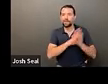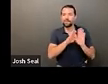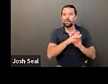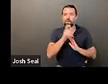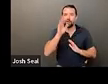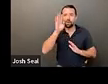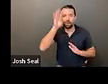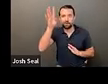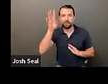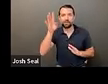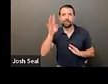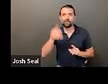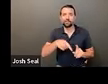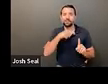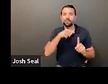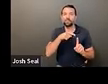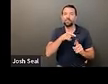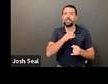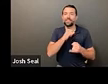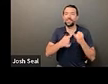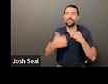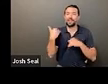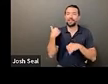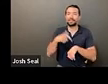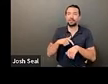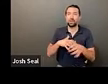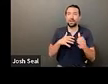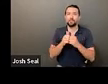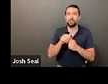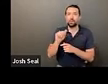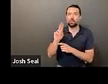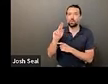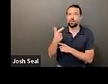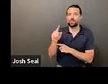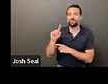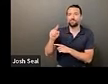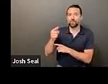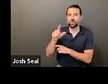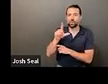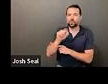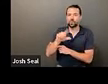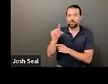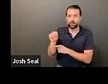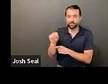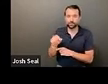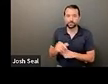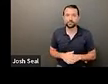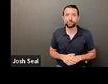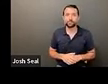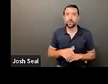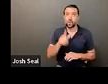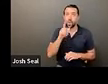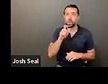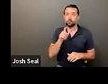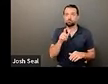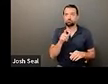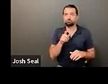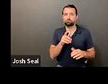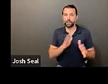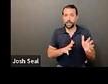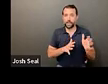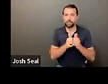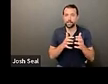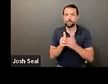last updated August 1st, 2020 by the IEP committee. So I just wanted to put a little snip here to